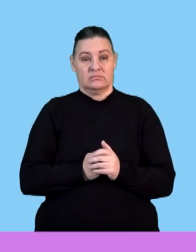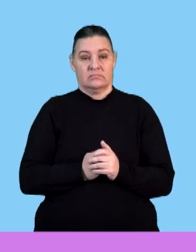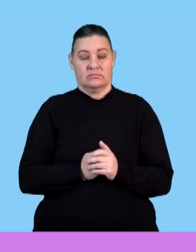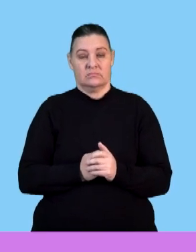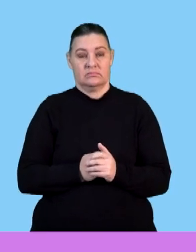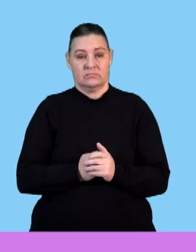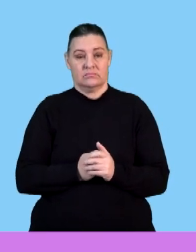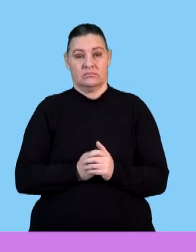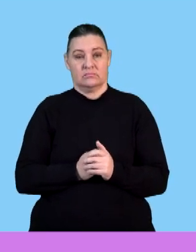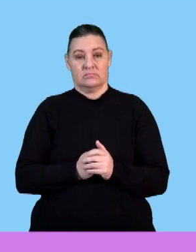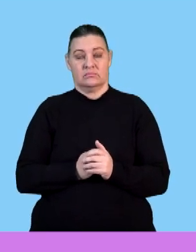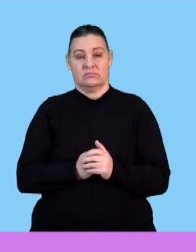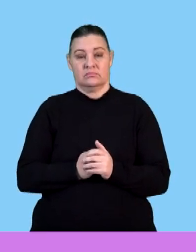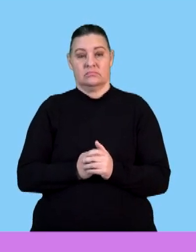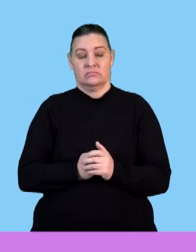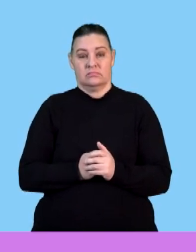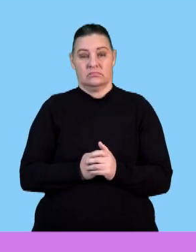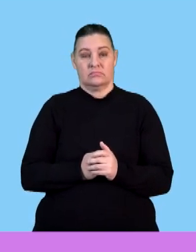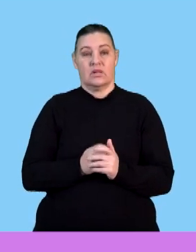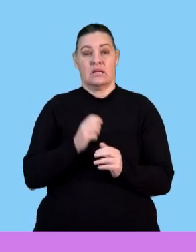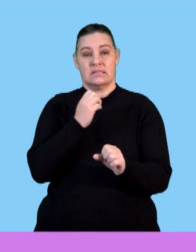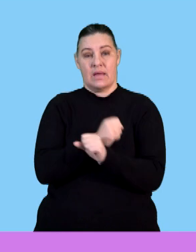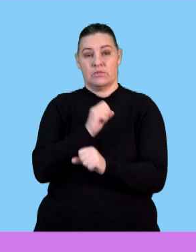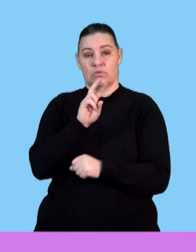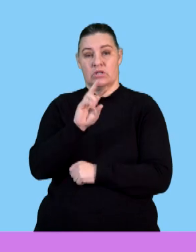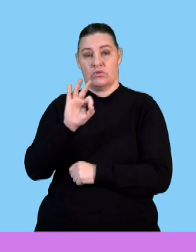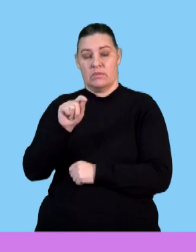So 15 multiplied by